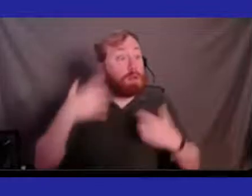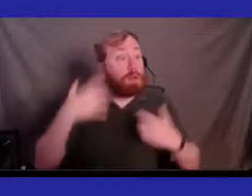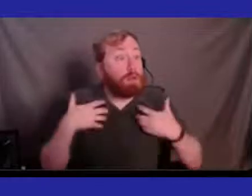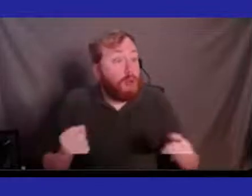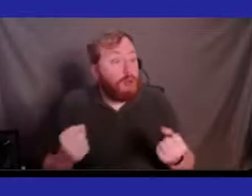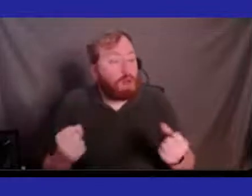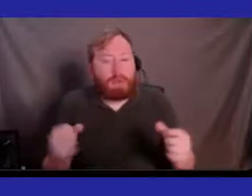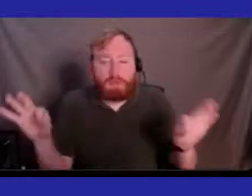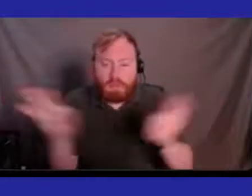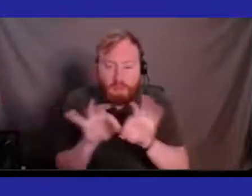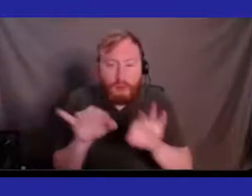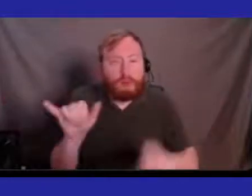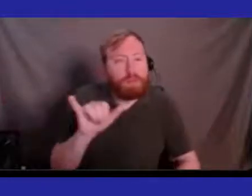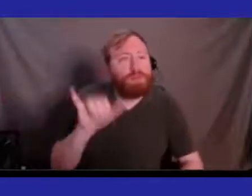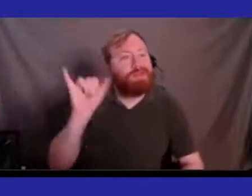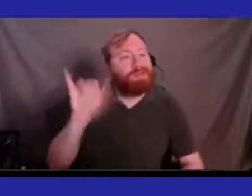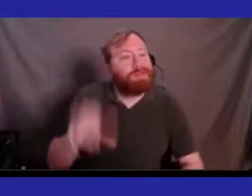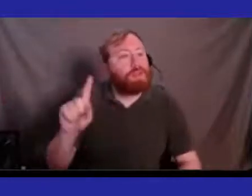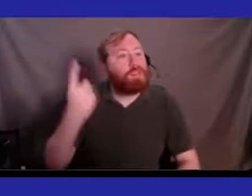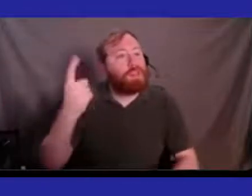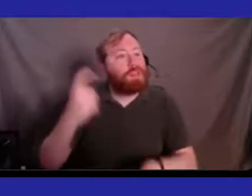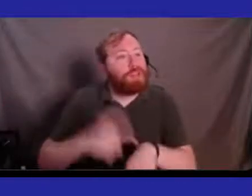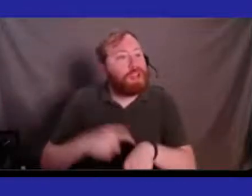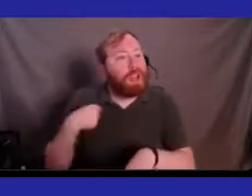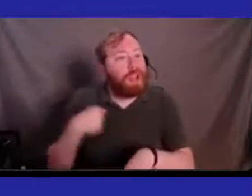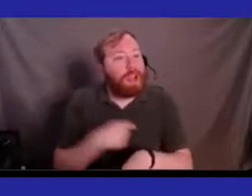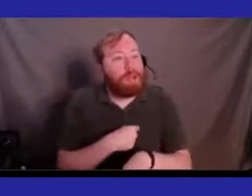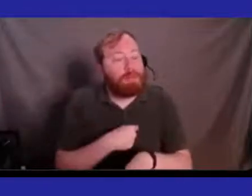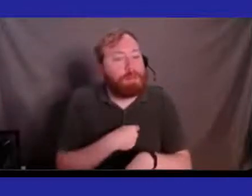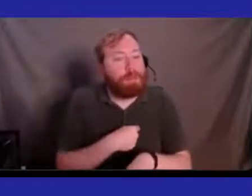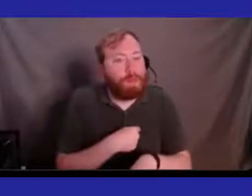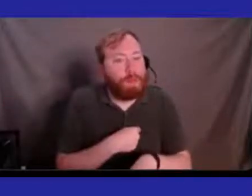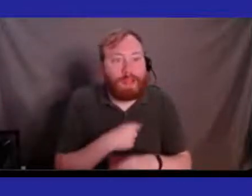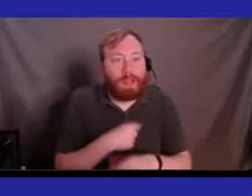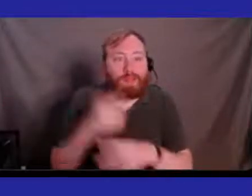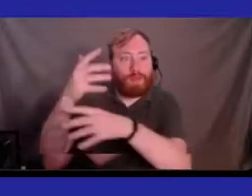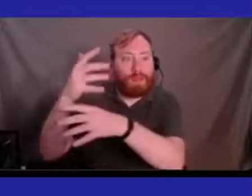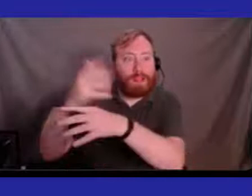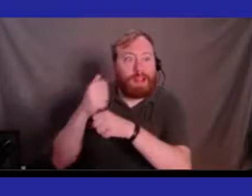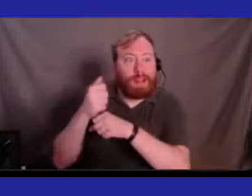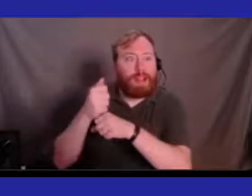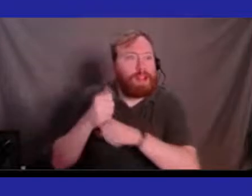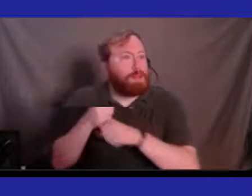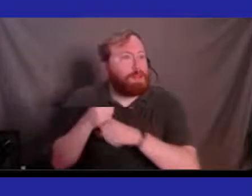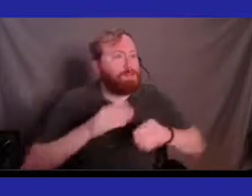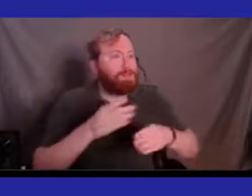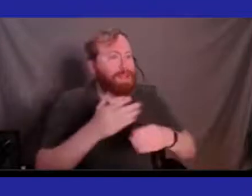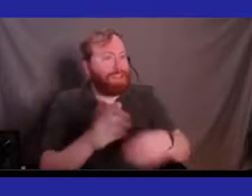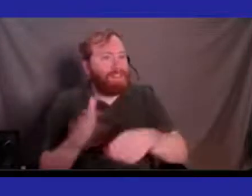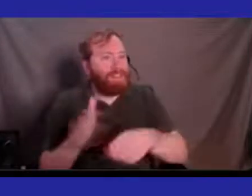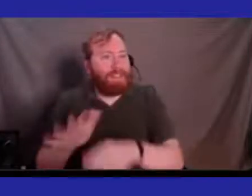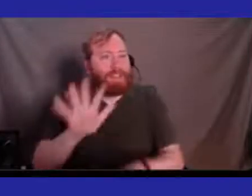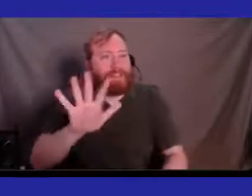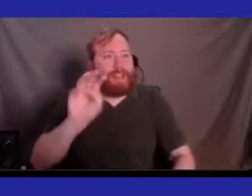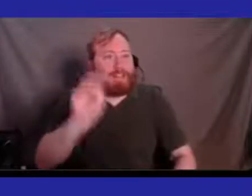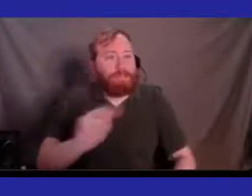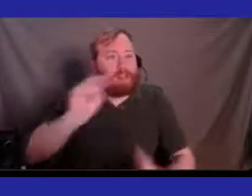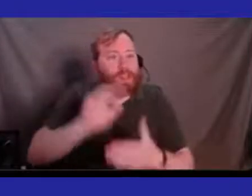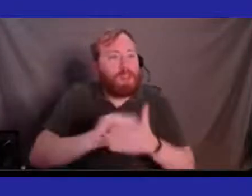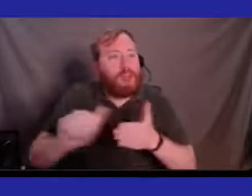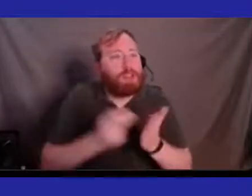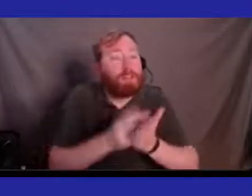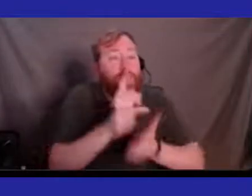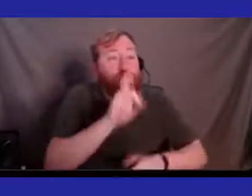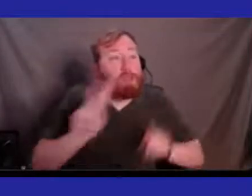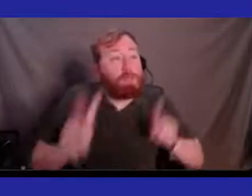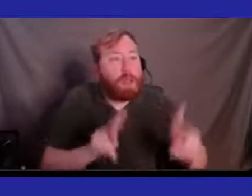part too as well. And that was the first time we allocated $5 million to make sure that the folks that never